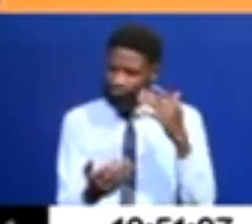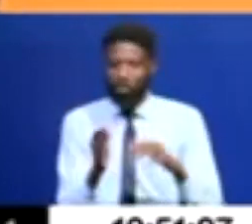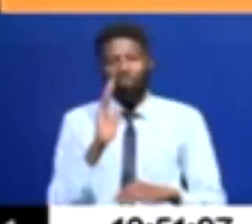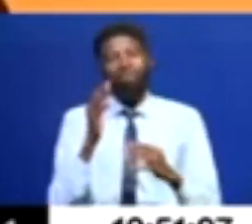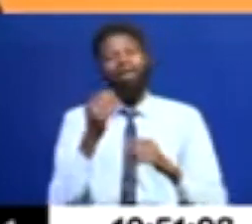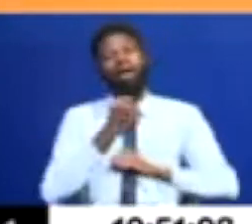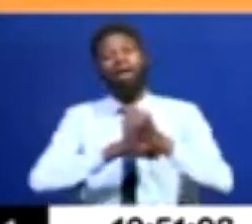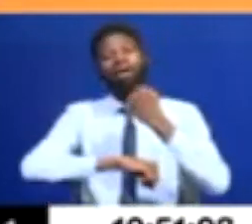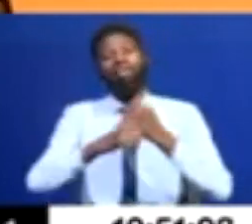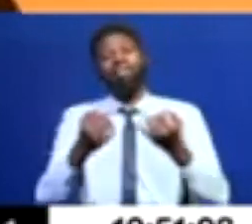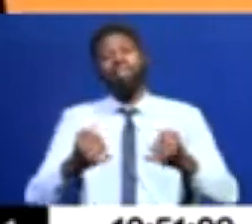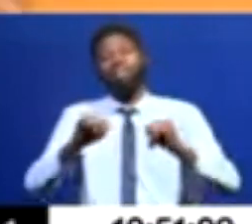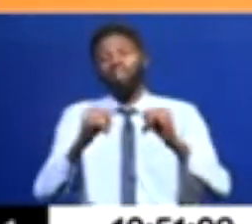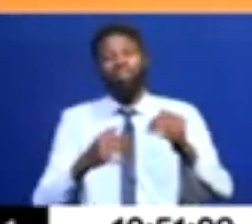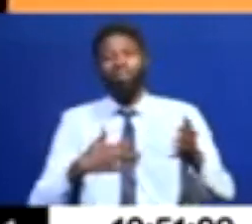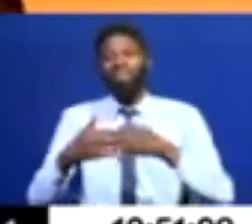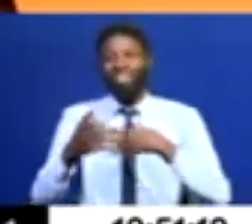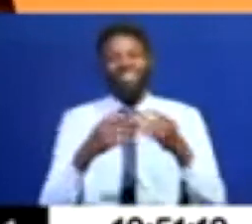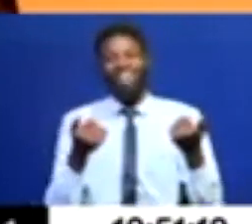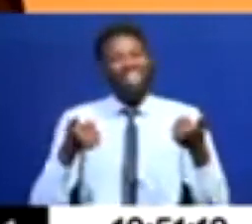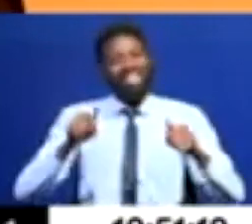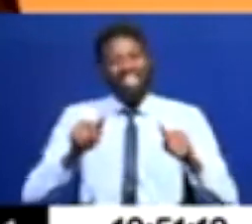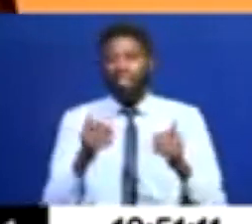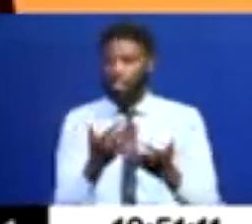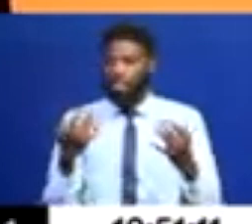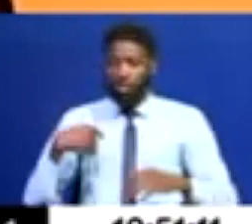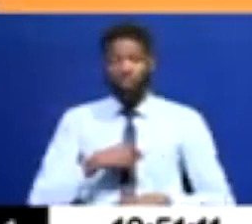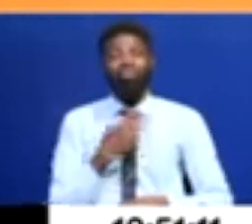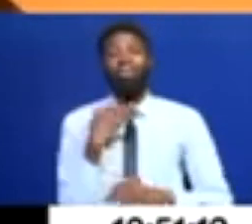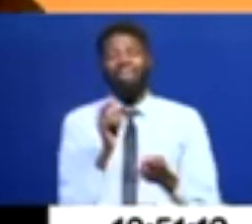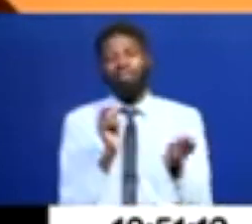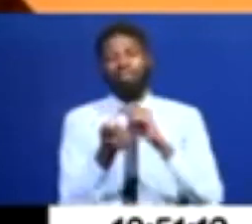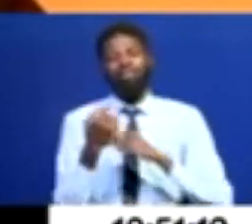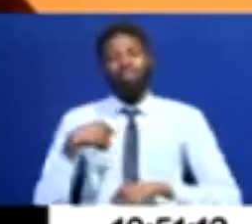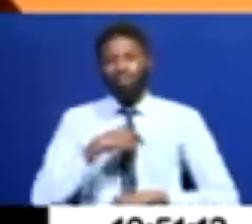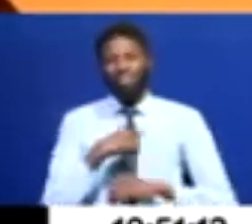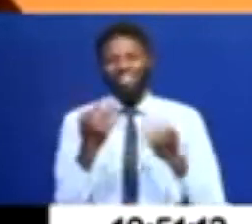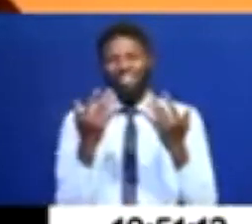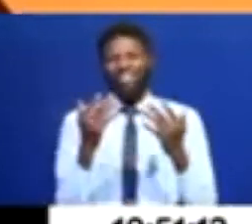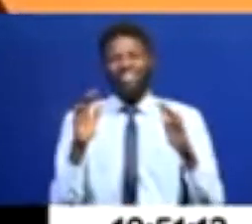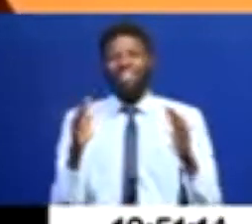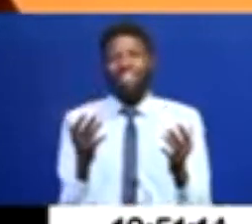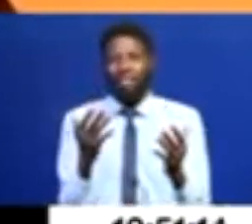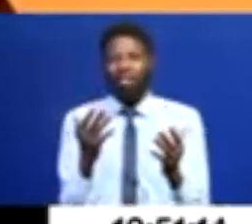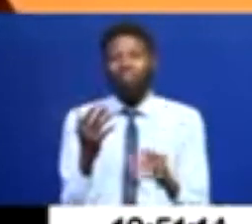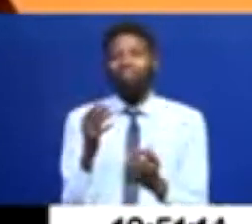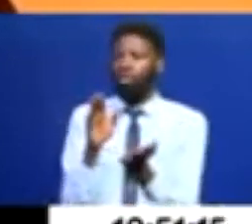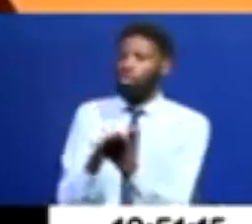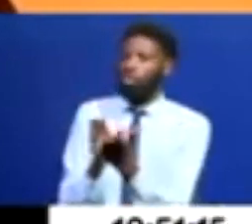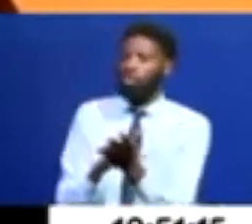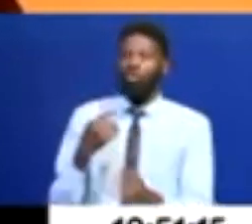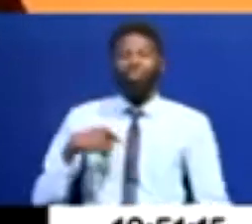And whichever anything we want changes, we have recommended the exact thing that we want to be